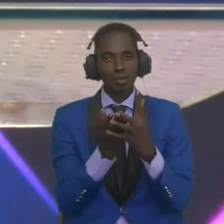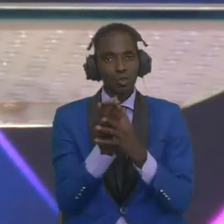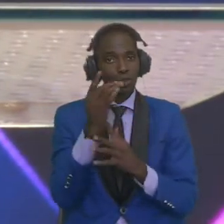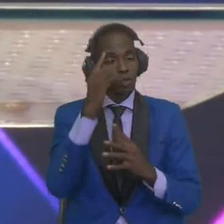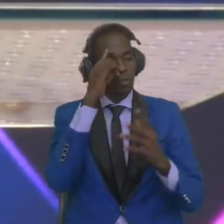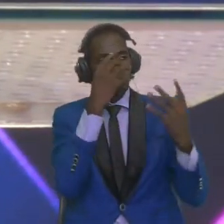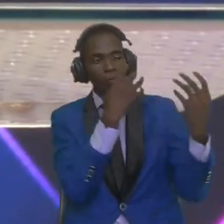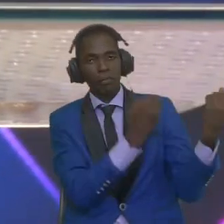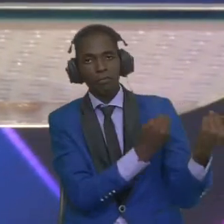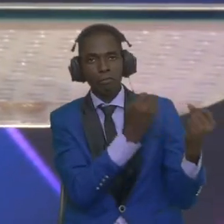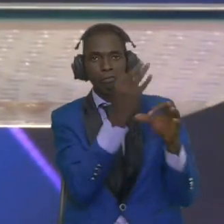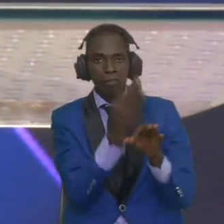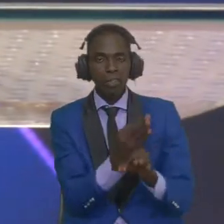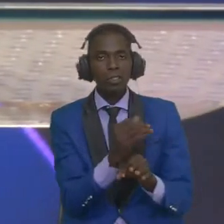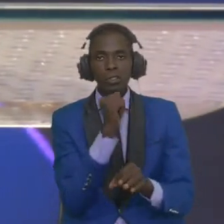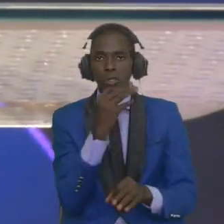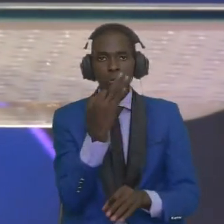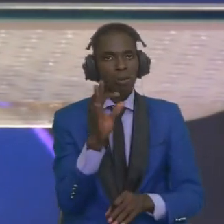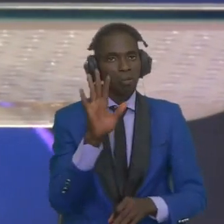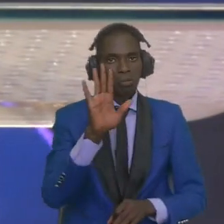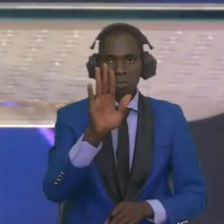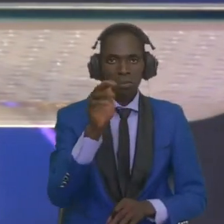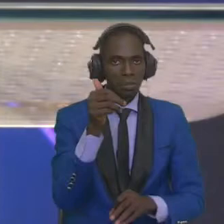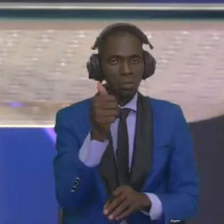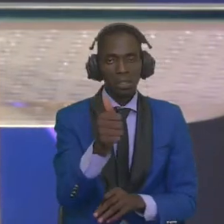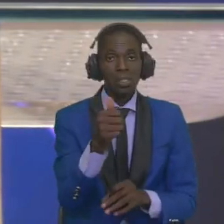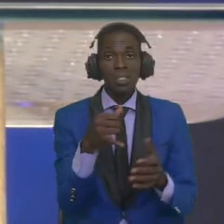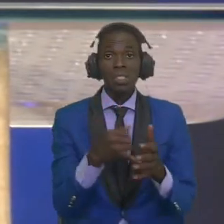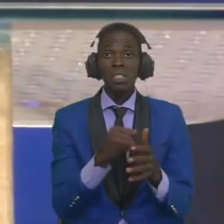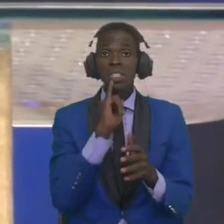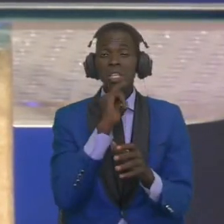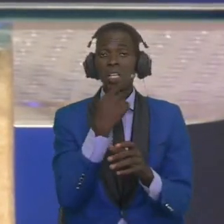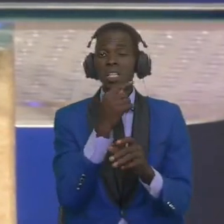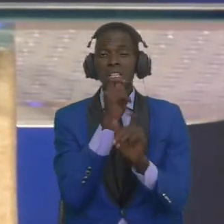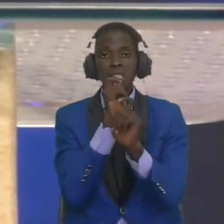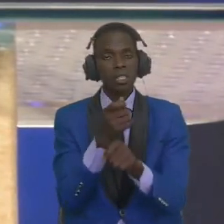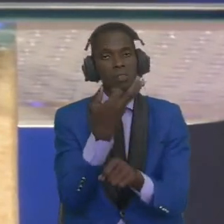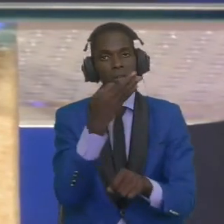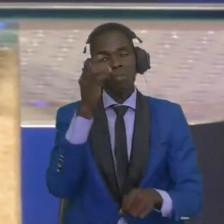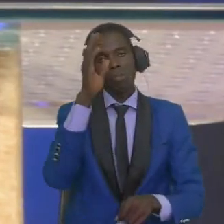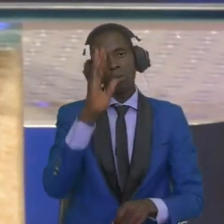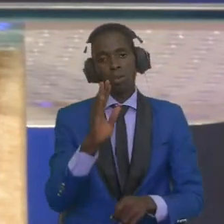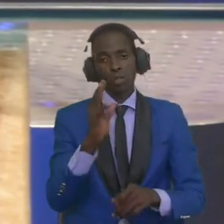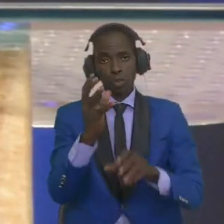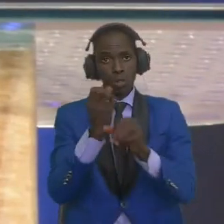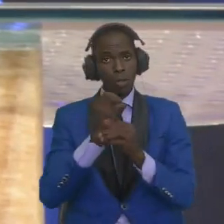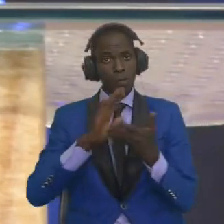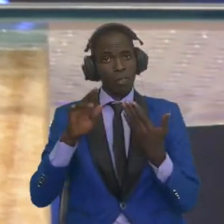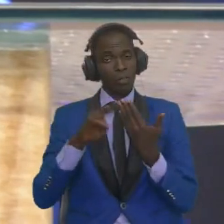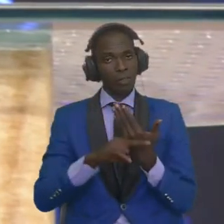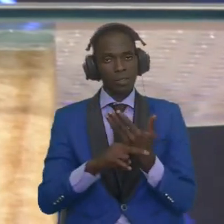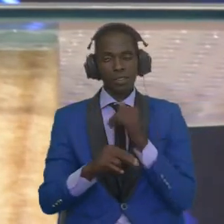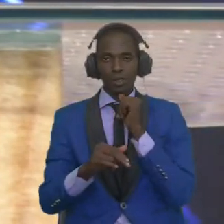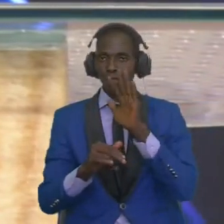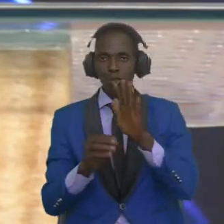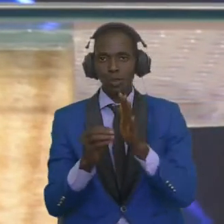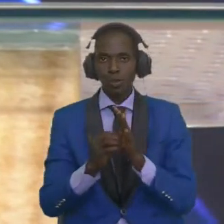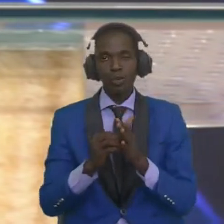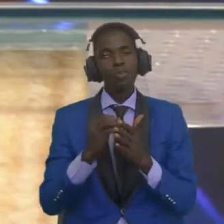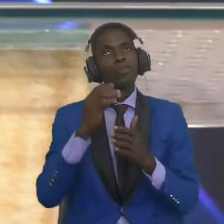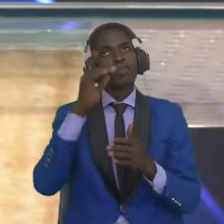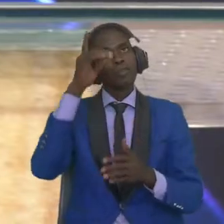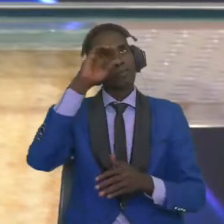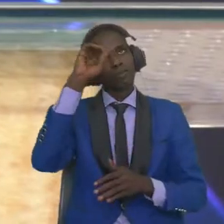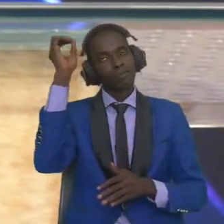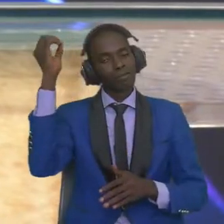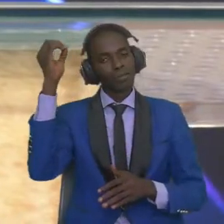of yourselves. It is the gift of God. Forgiveness, gift of God. Salvation, gift of God.